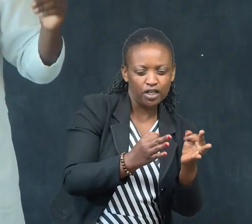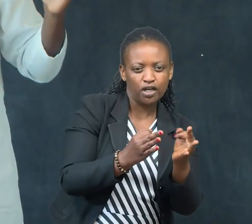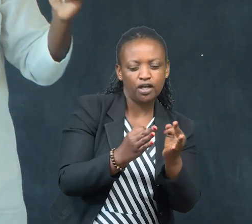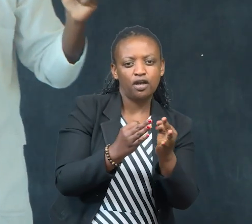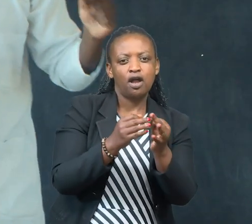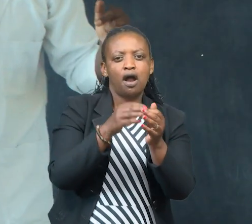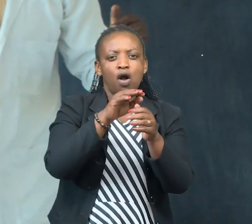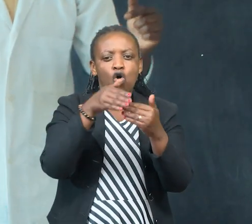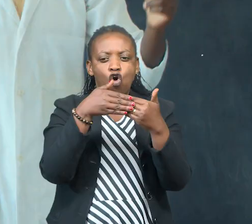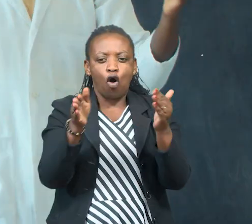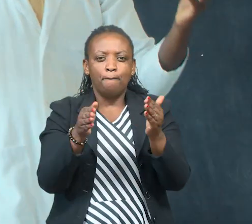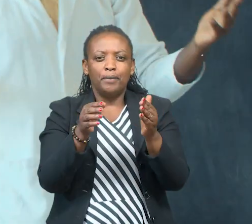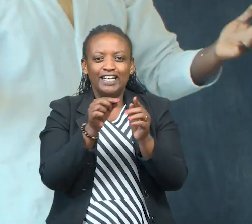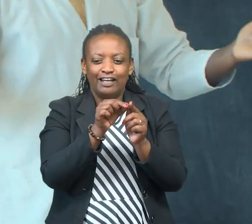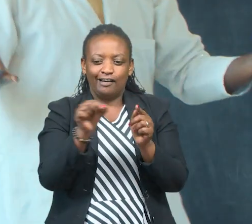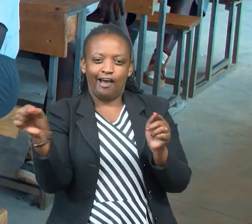objects on